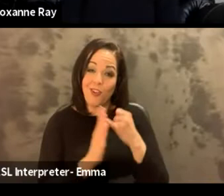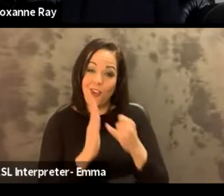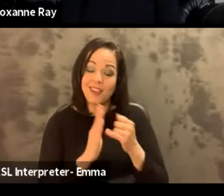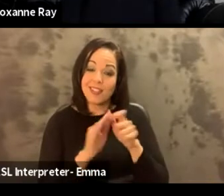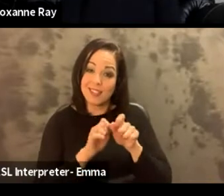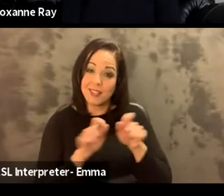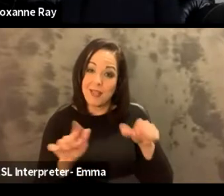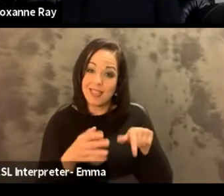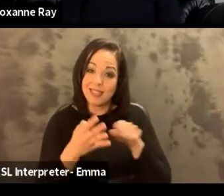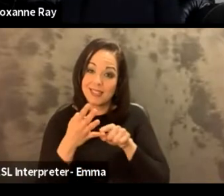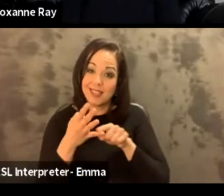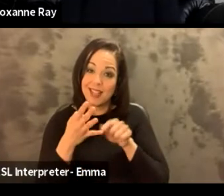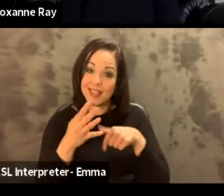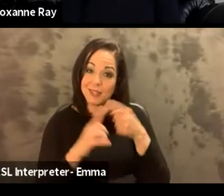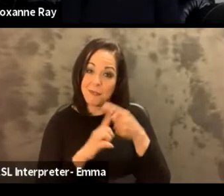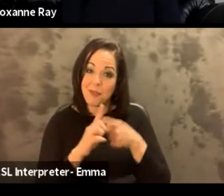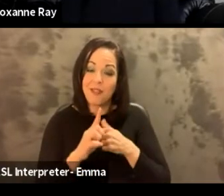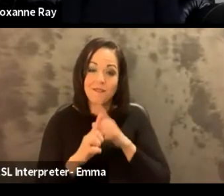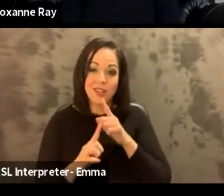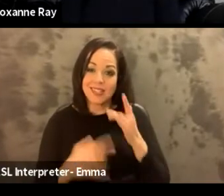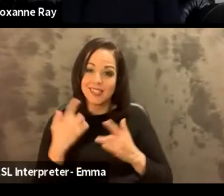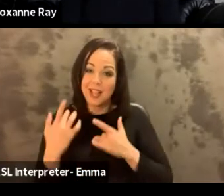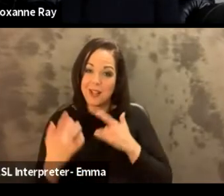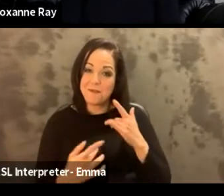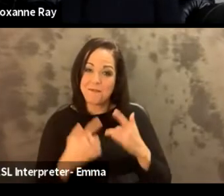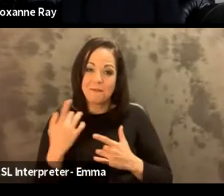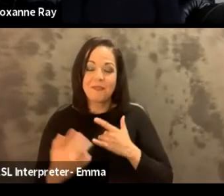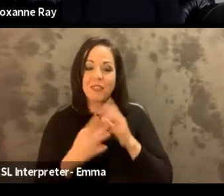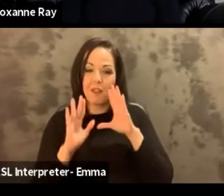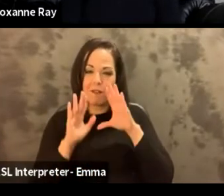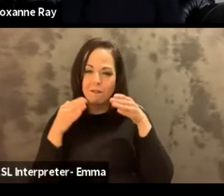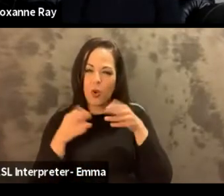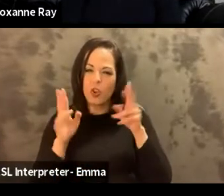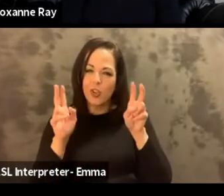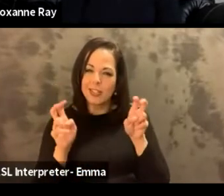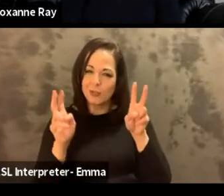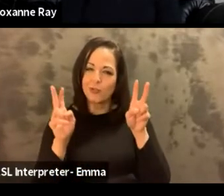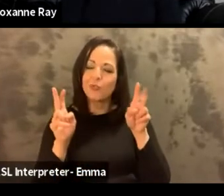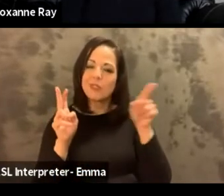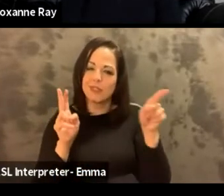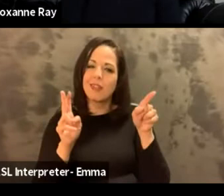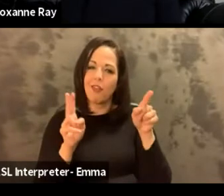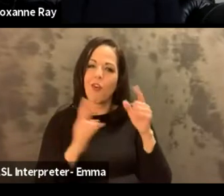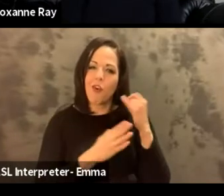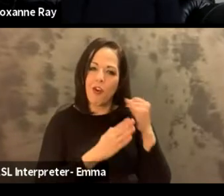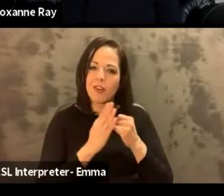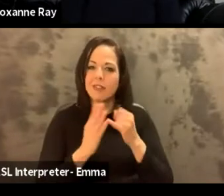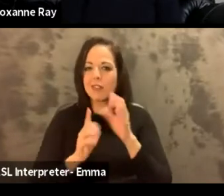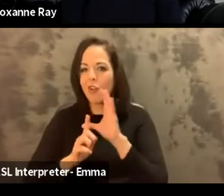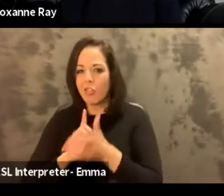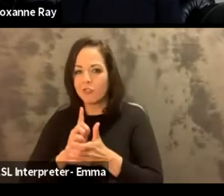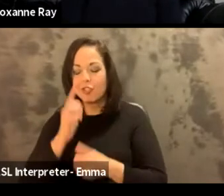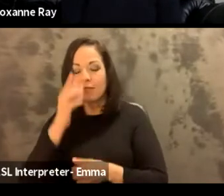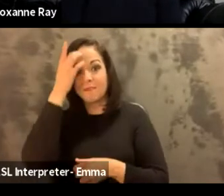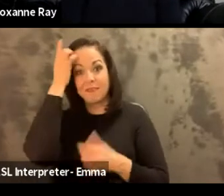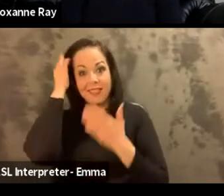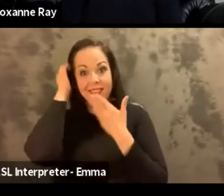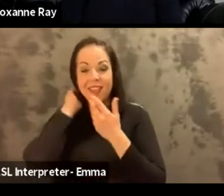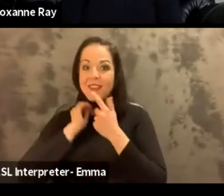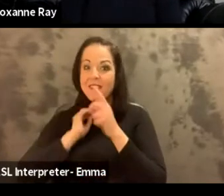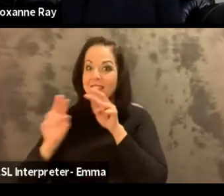we're really super excited, and it's going to focus on issues in arts and culture. Thank you. We're excited for that